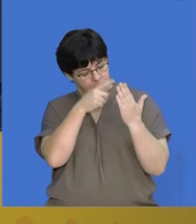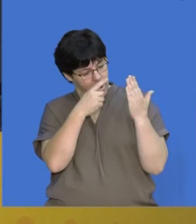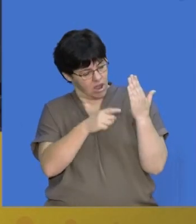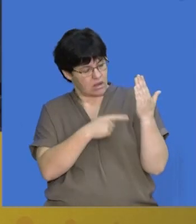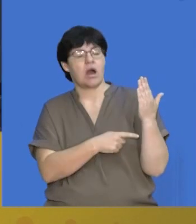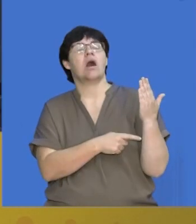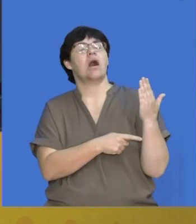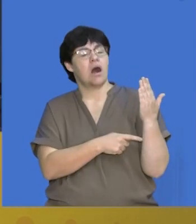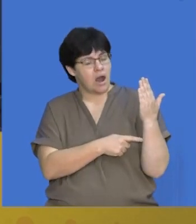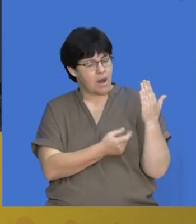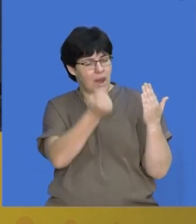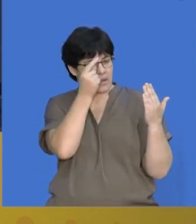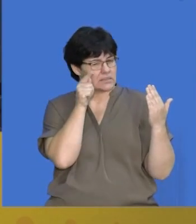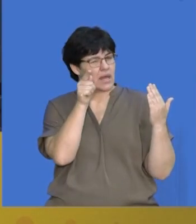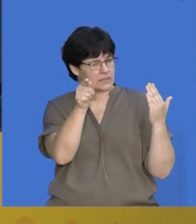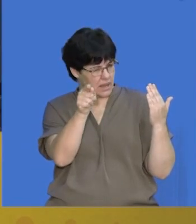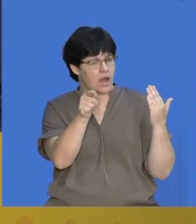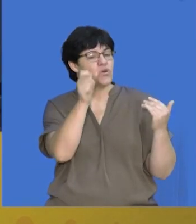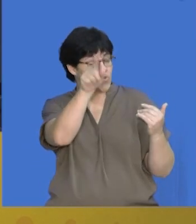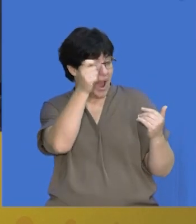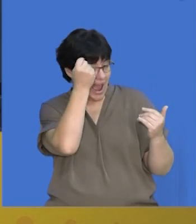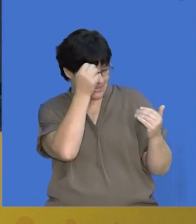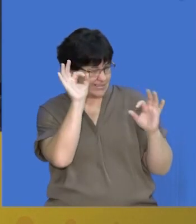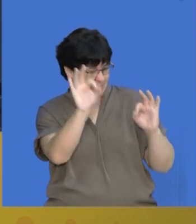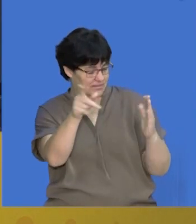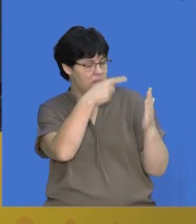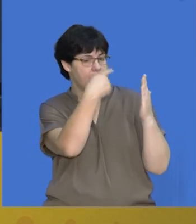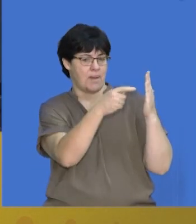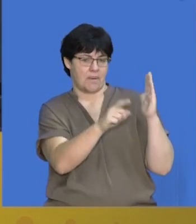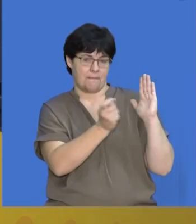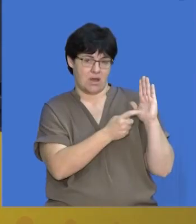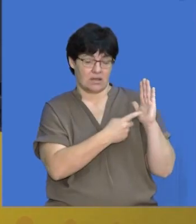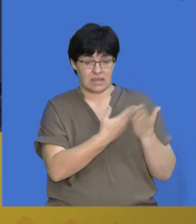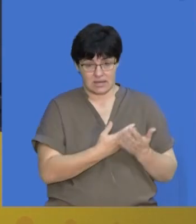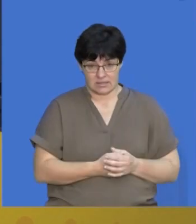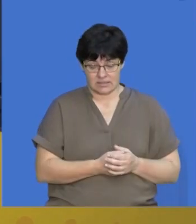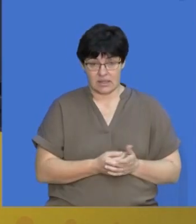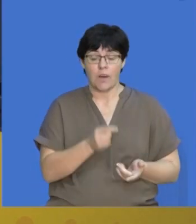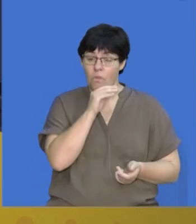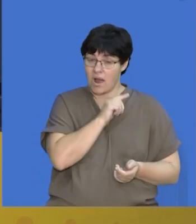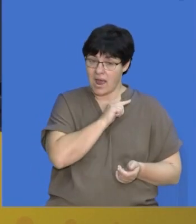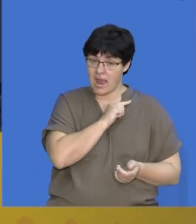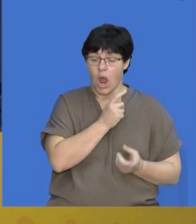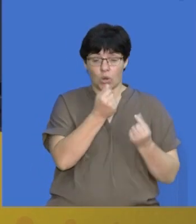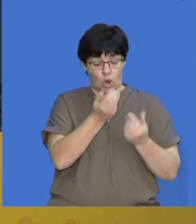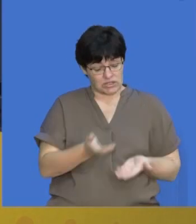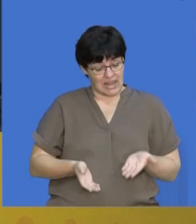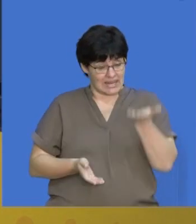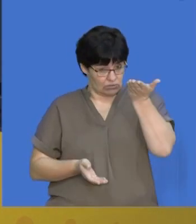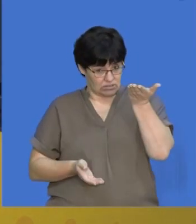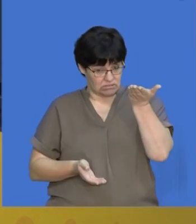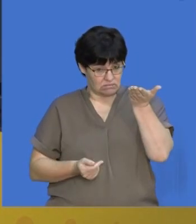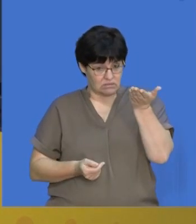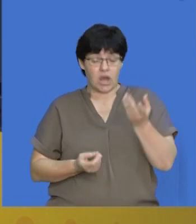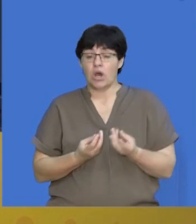papers better understand that I understand what is happening. In this case, increasing costs,